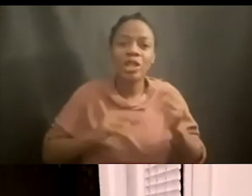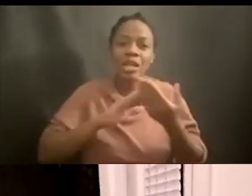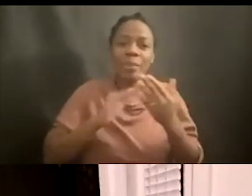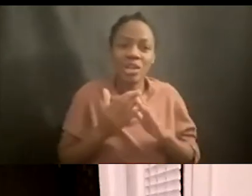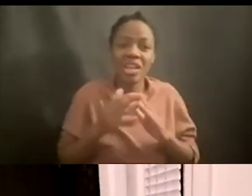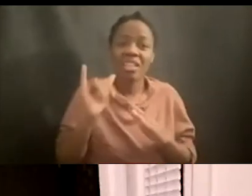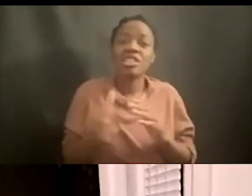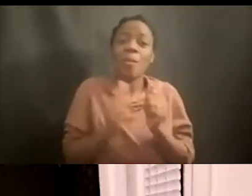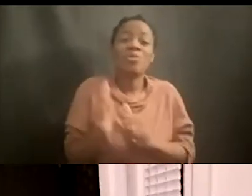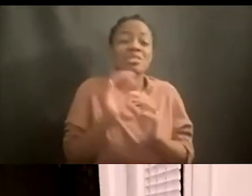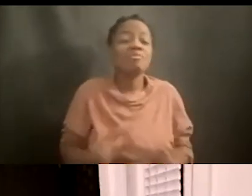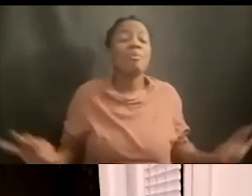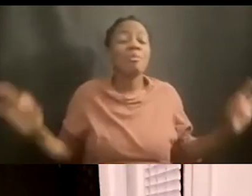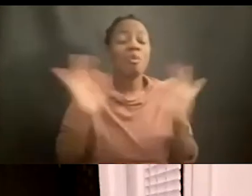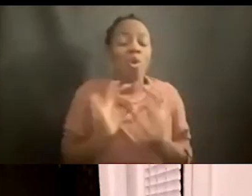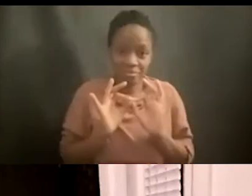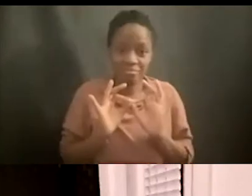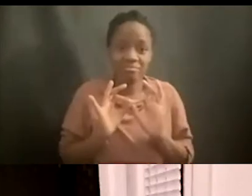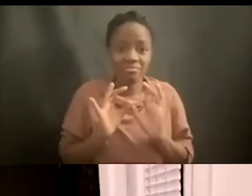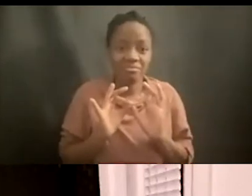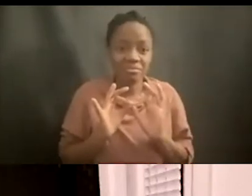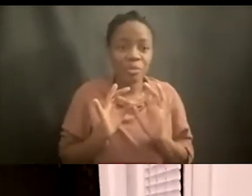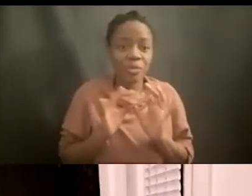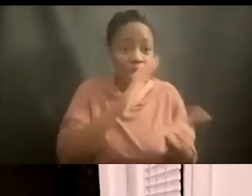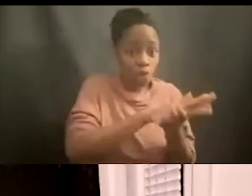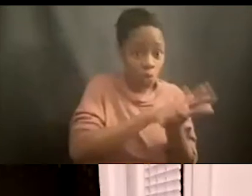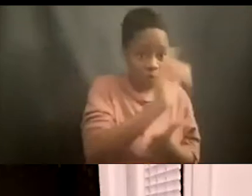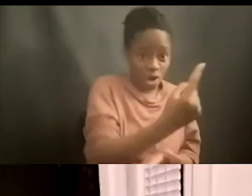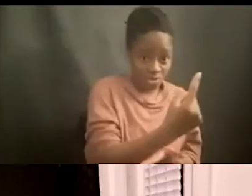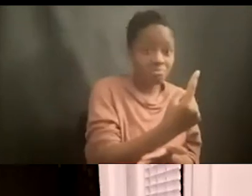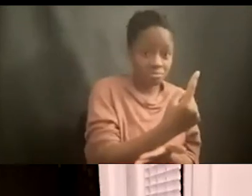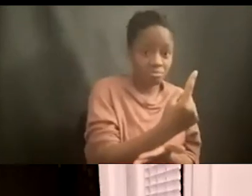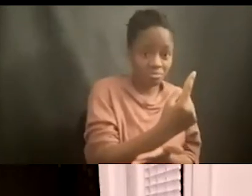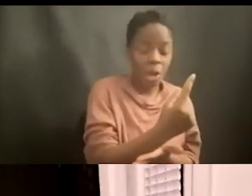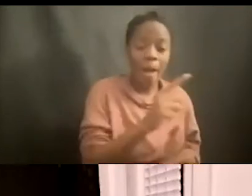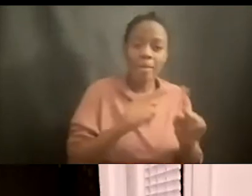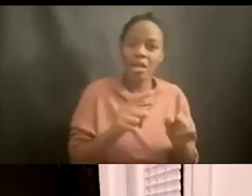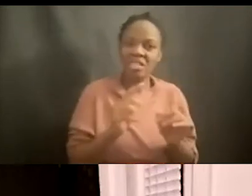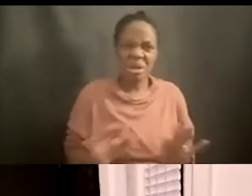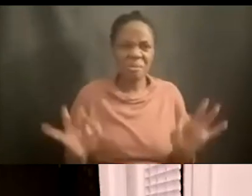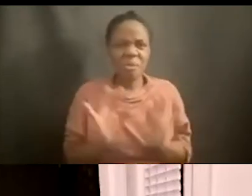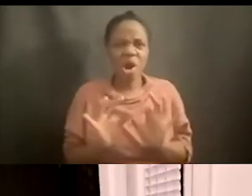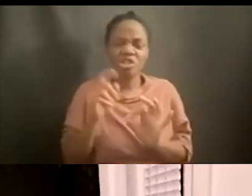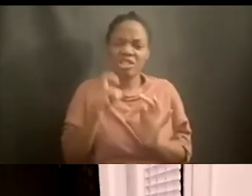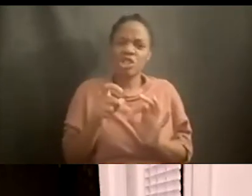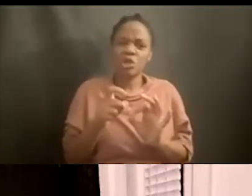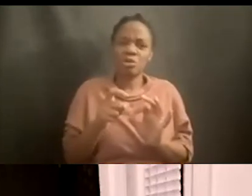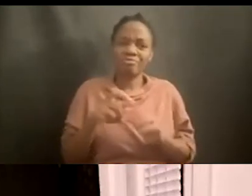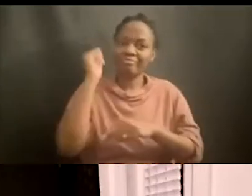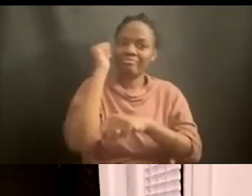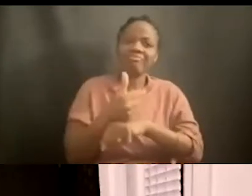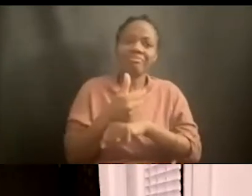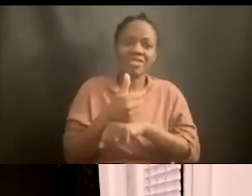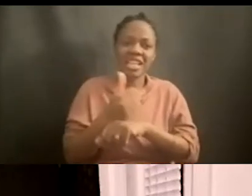of the most crucial things. um Academics first, but one of the most crucial things that you need to have established in